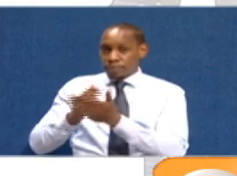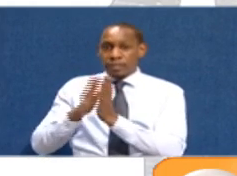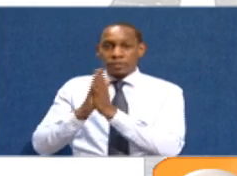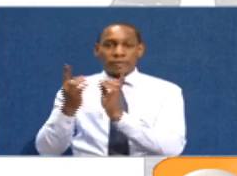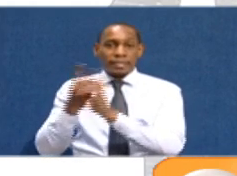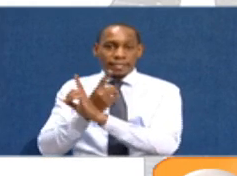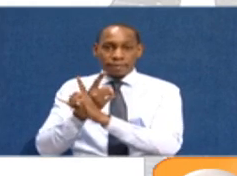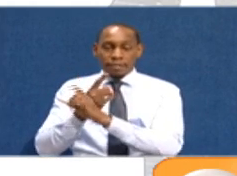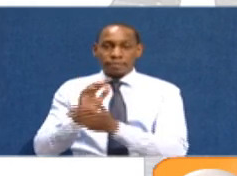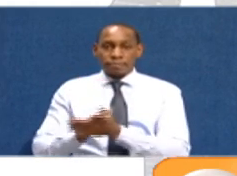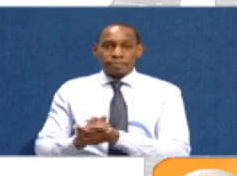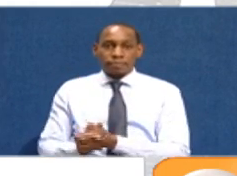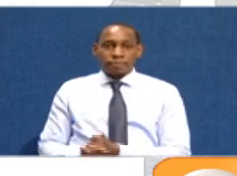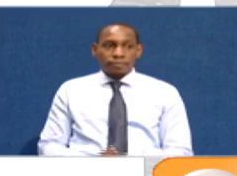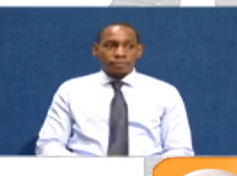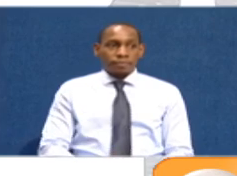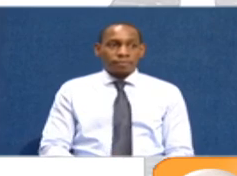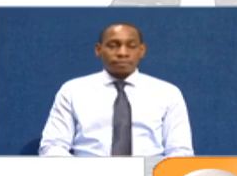another day. Yeah, it's not too much.